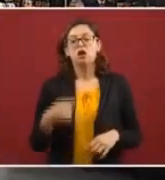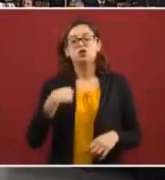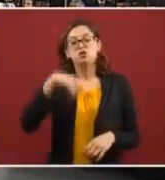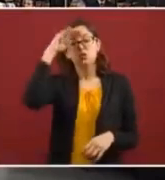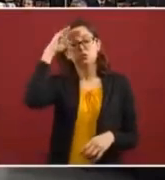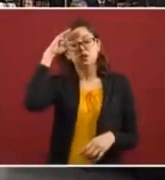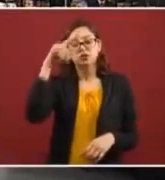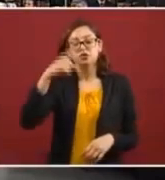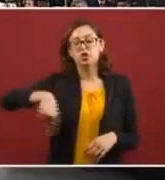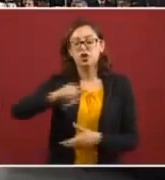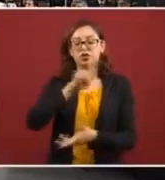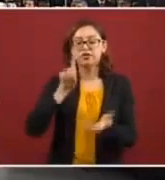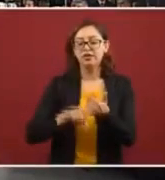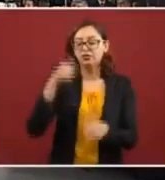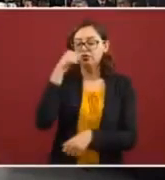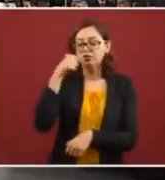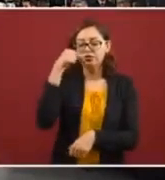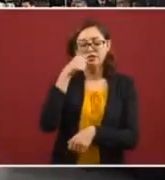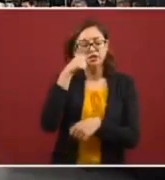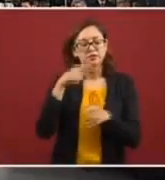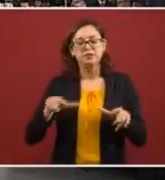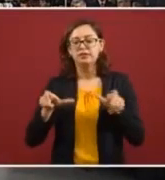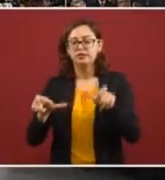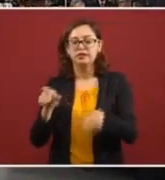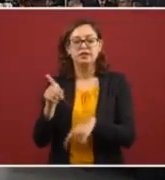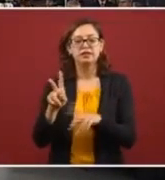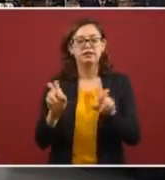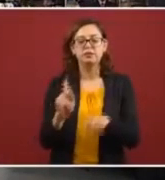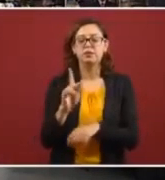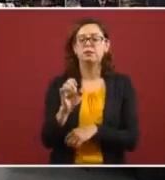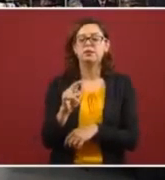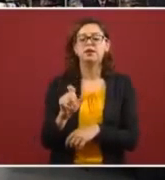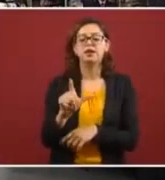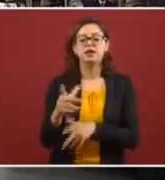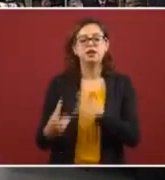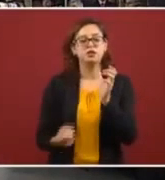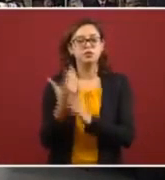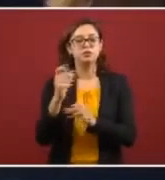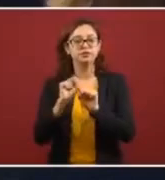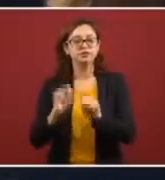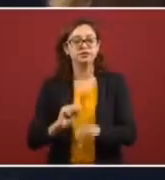take place in the process of the traditional process.